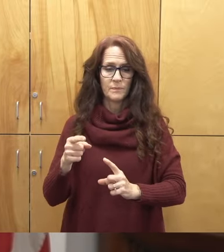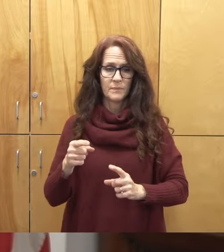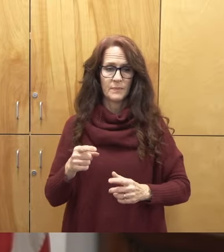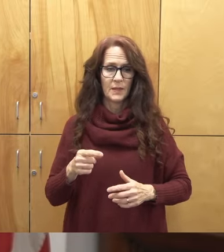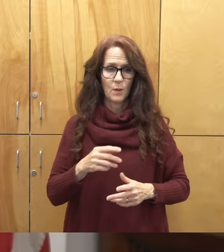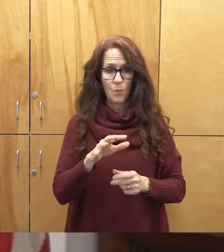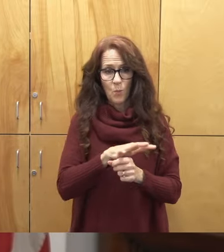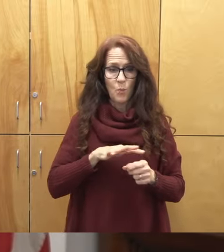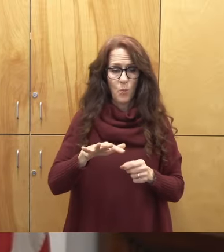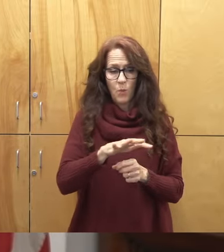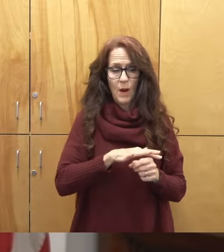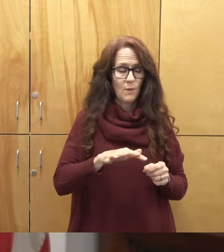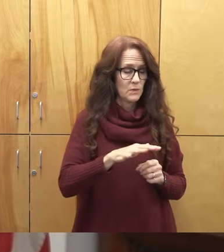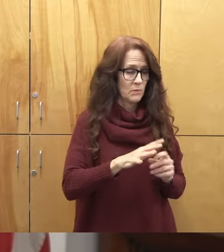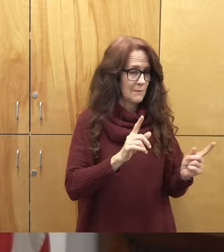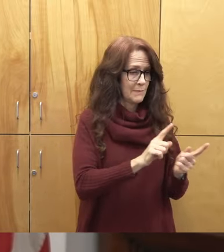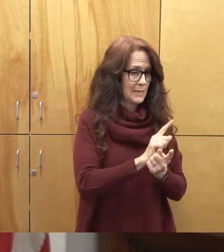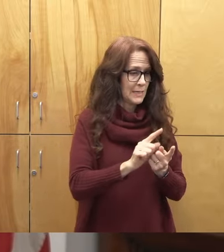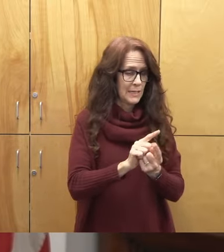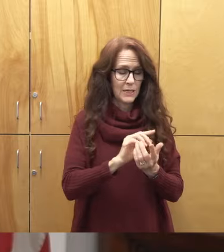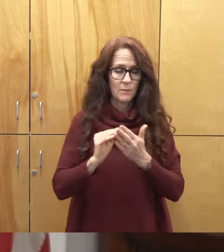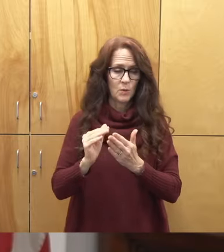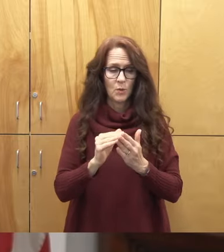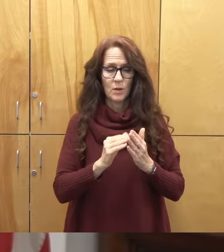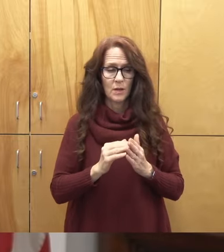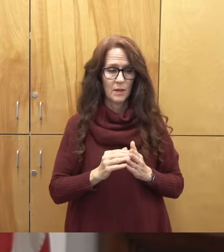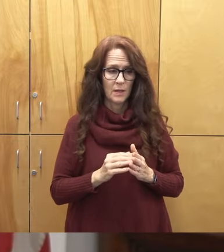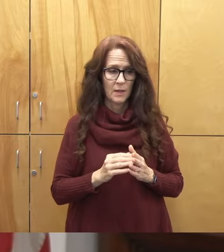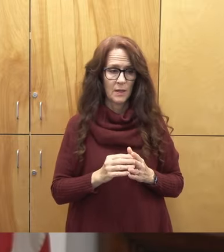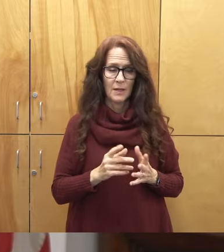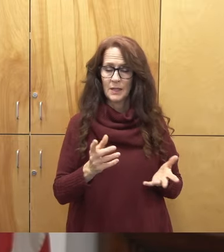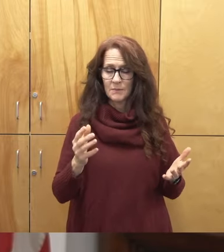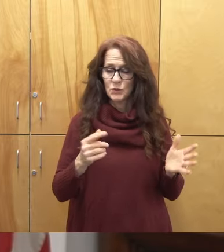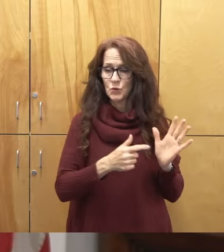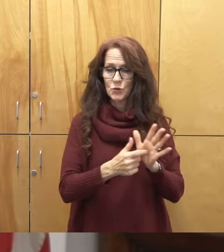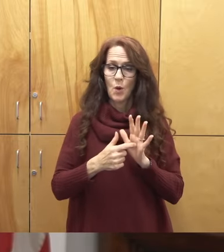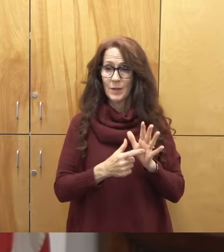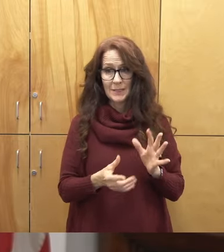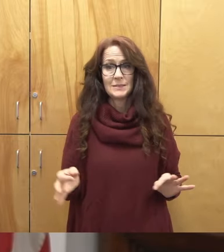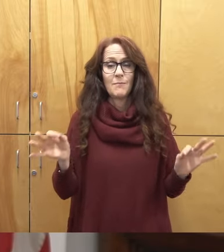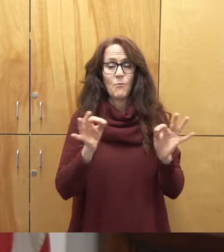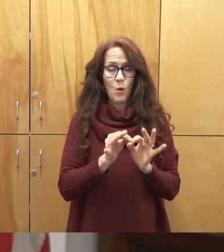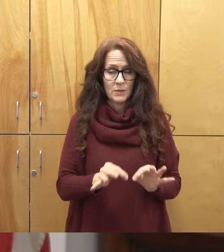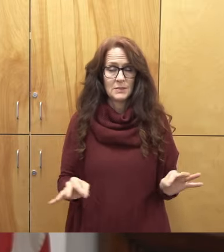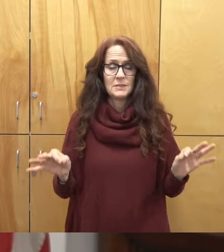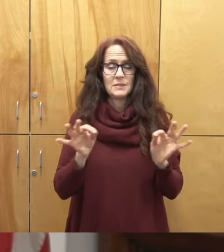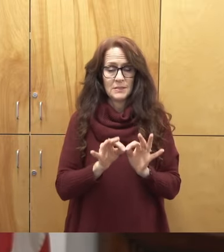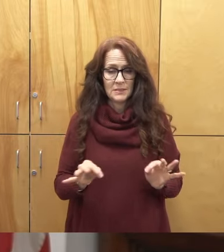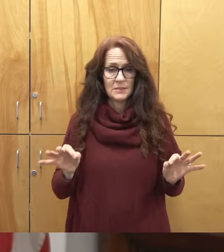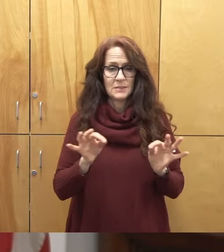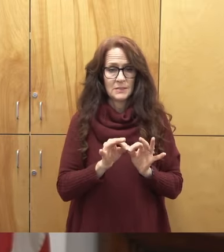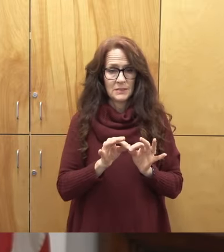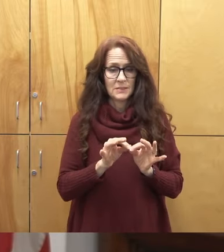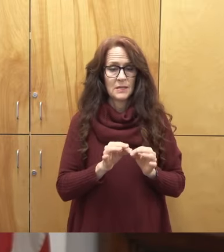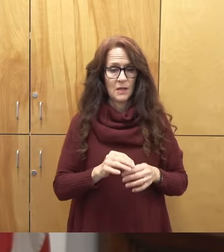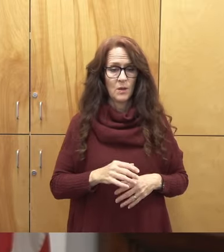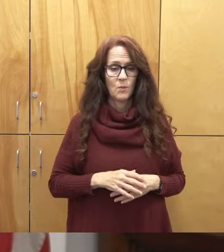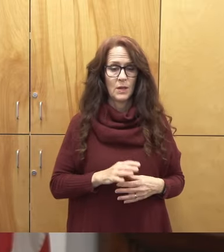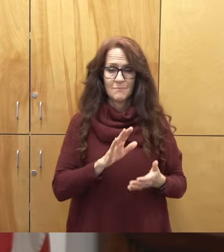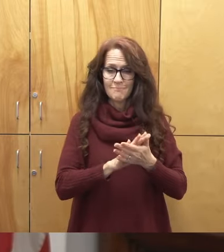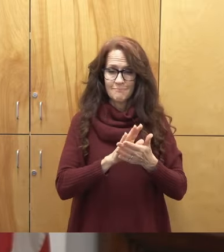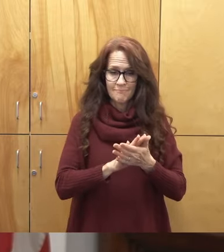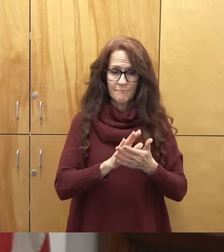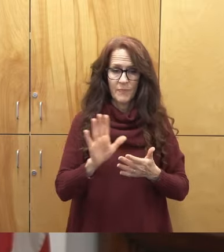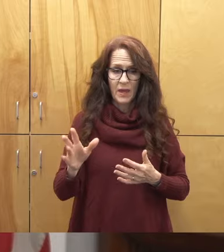at, where we meet community, and to keep highlighting for community how important it is that we do lift up their